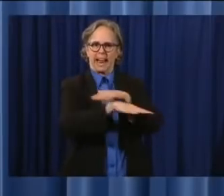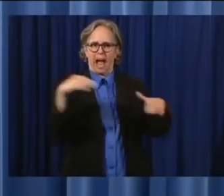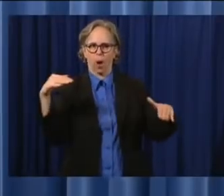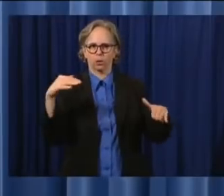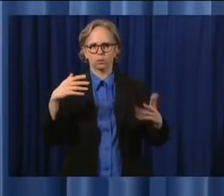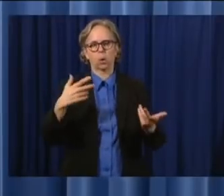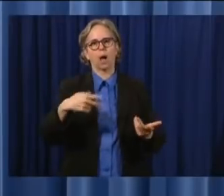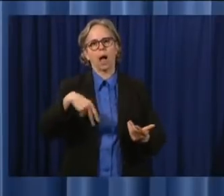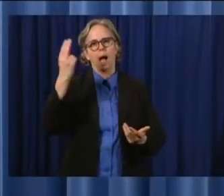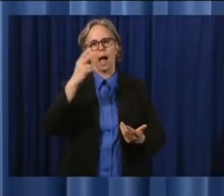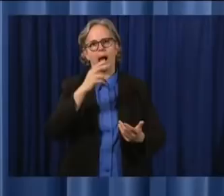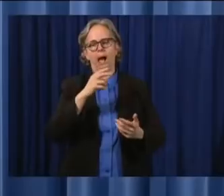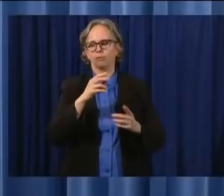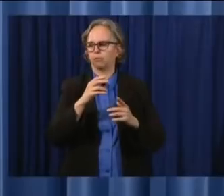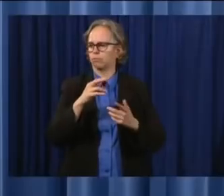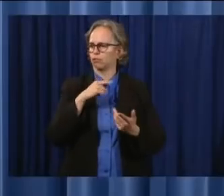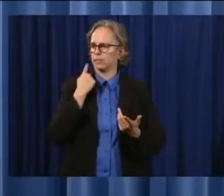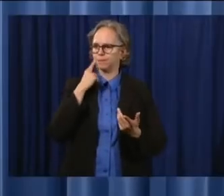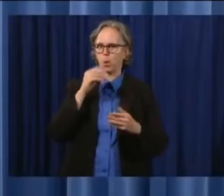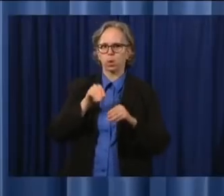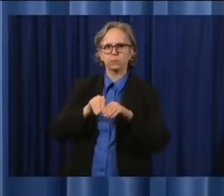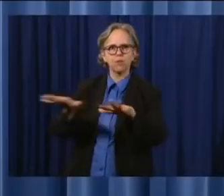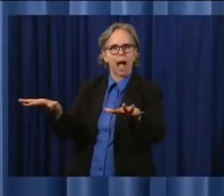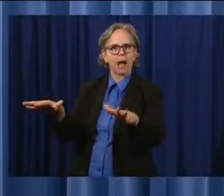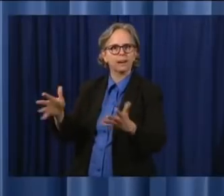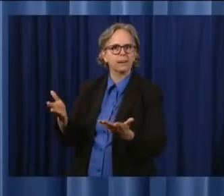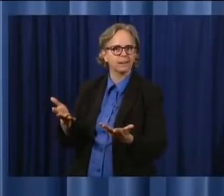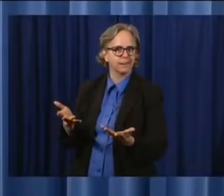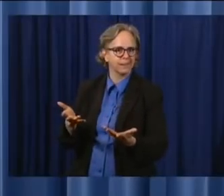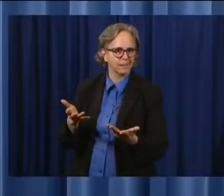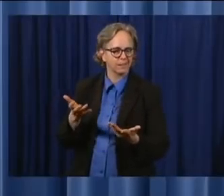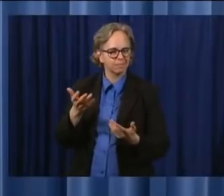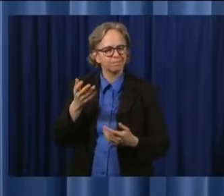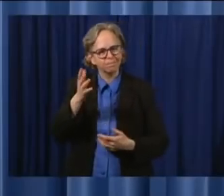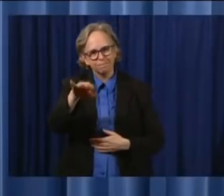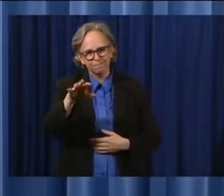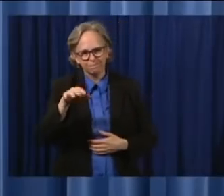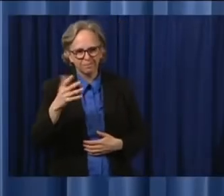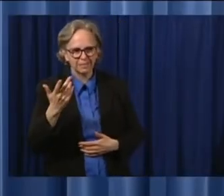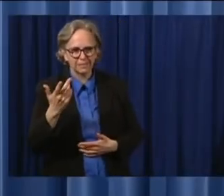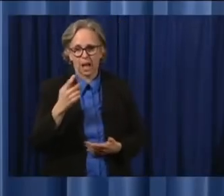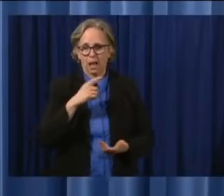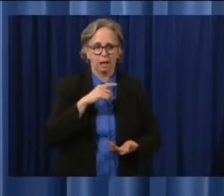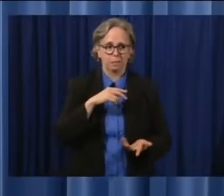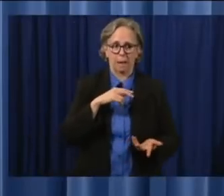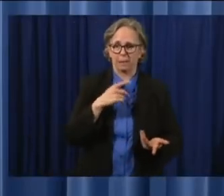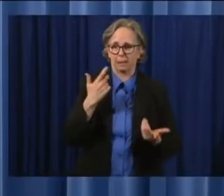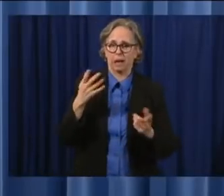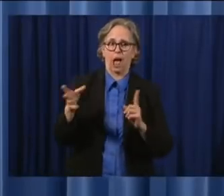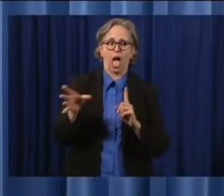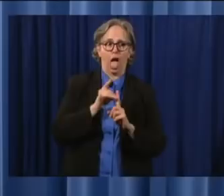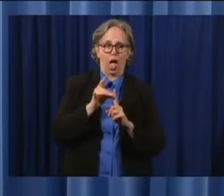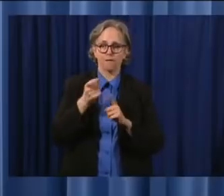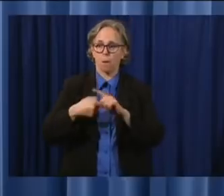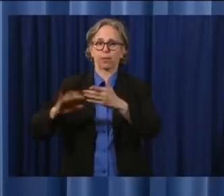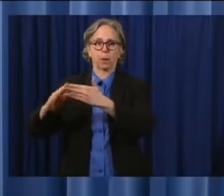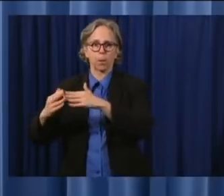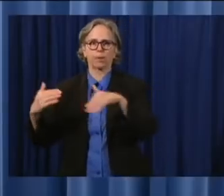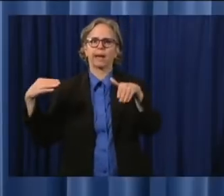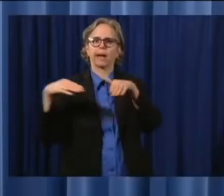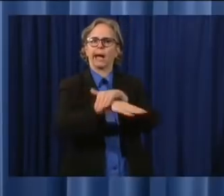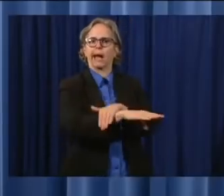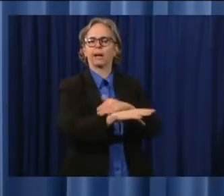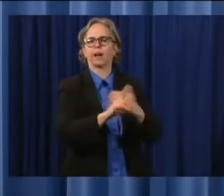the nursing home unless someone brings it in. The logical place where it comes in is staff, because we've tried to seal off basically everything else. And so